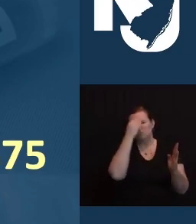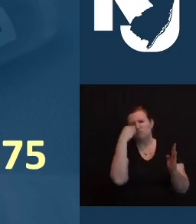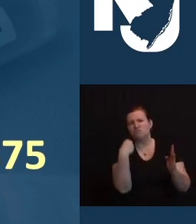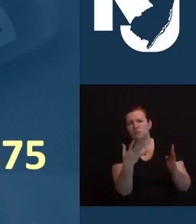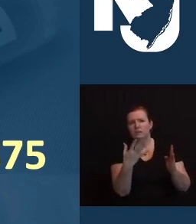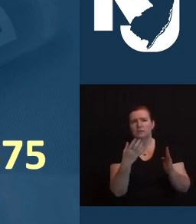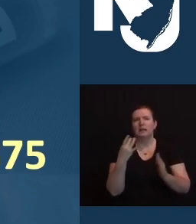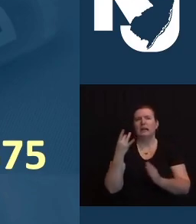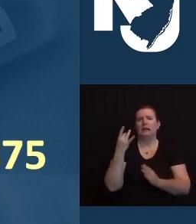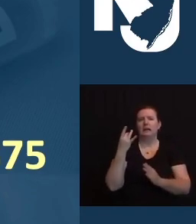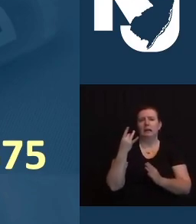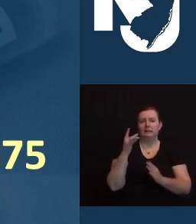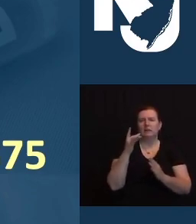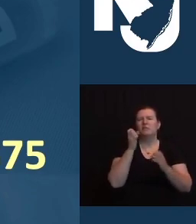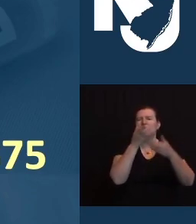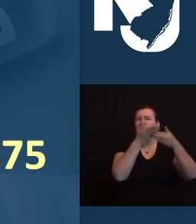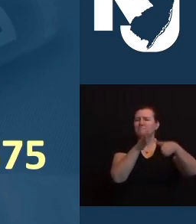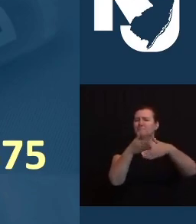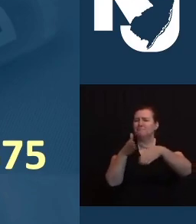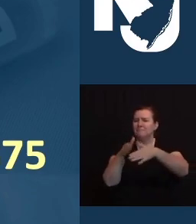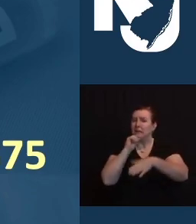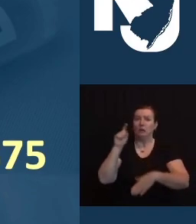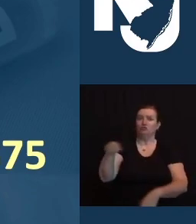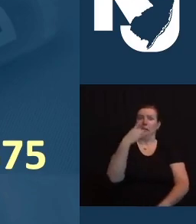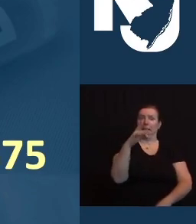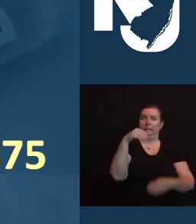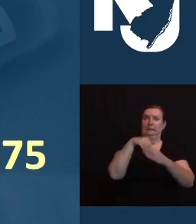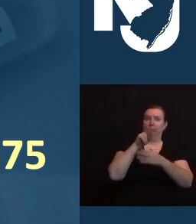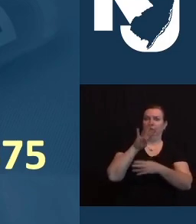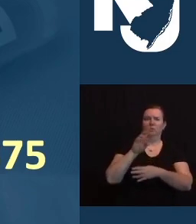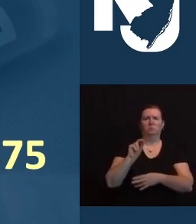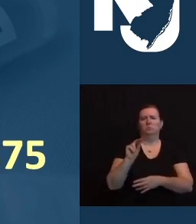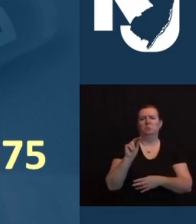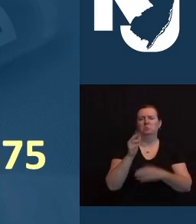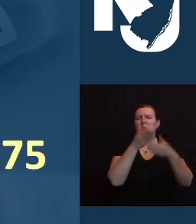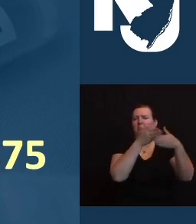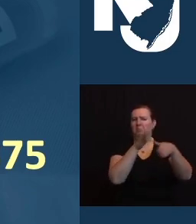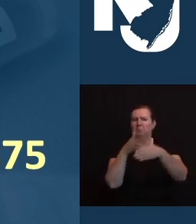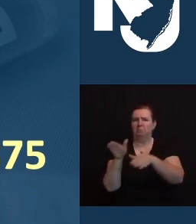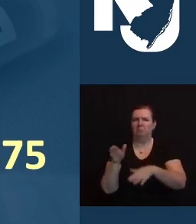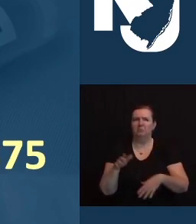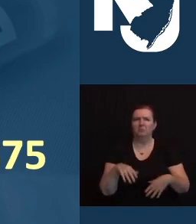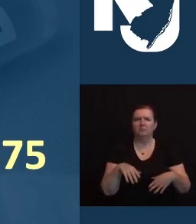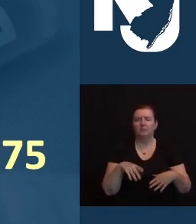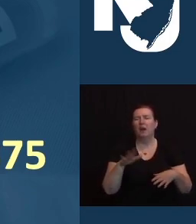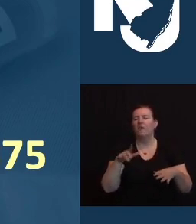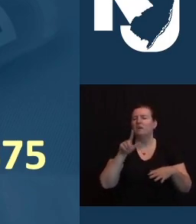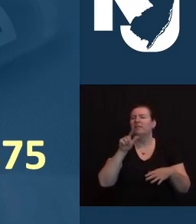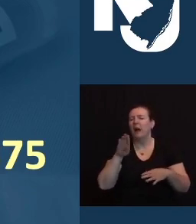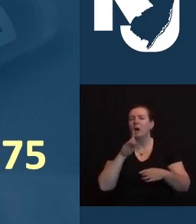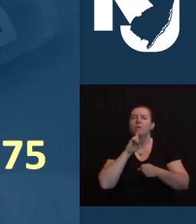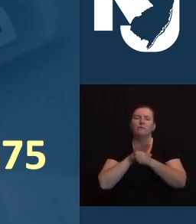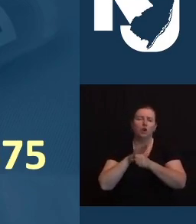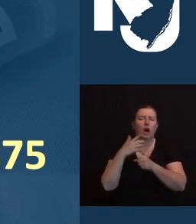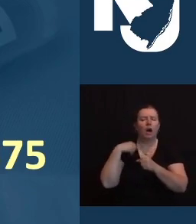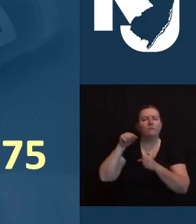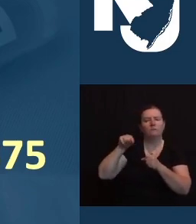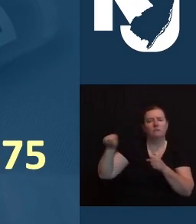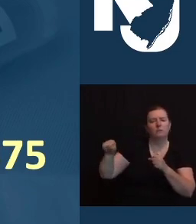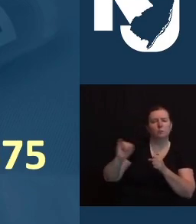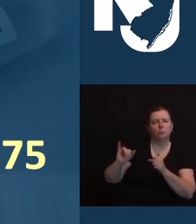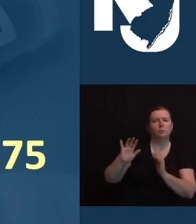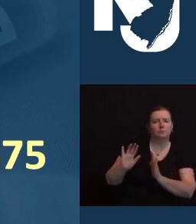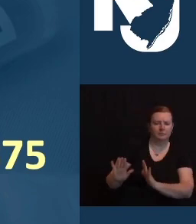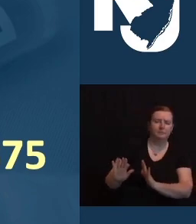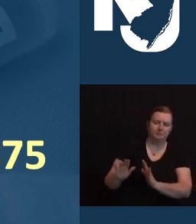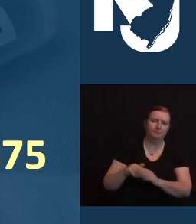here. Those have yet to be lab confirmed. Those will show up at some point down the road. The total number of lab confirmed